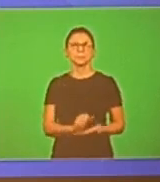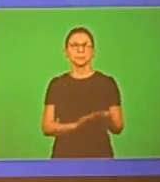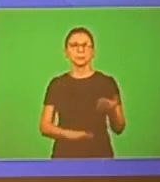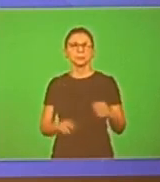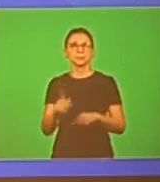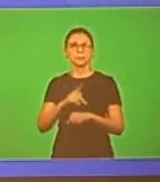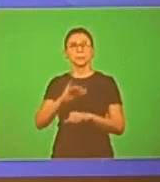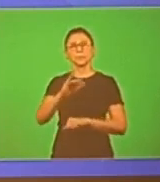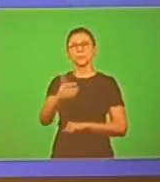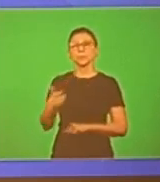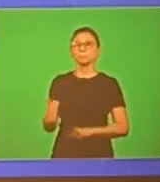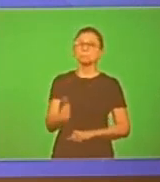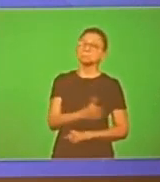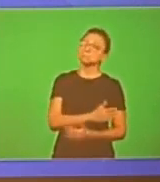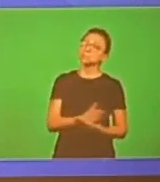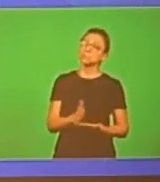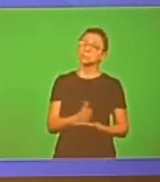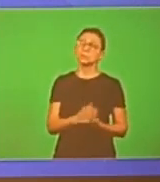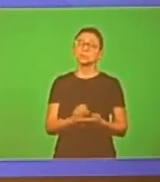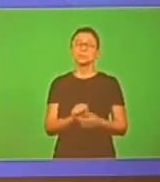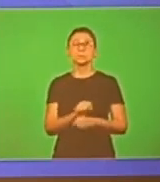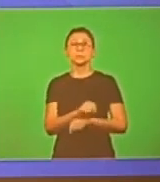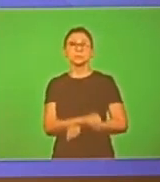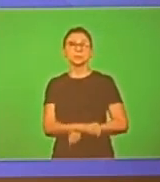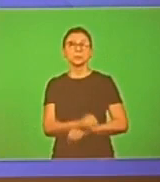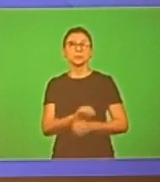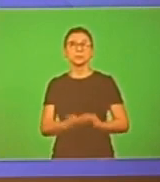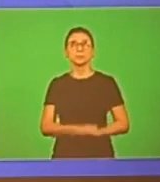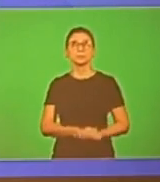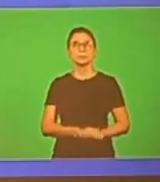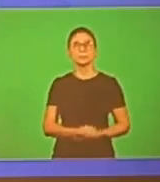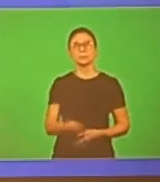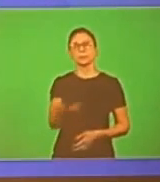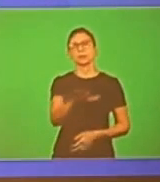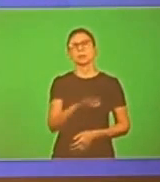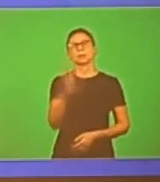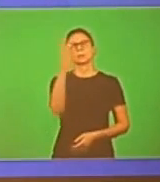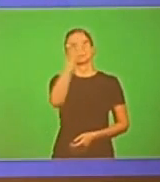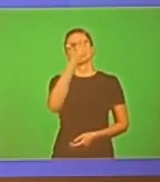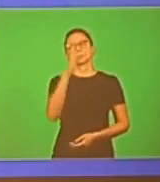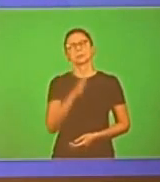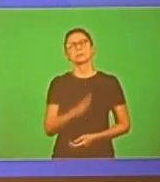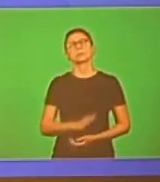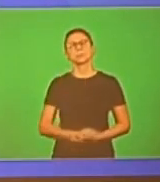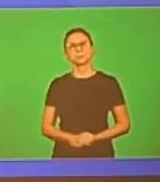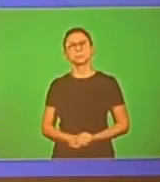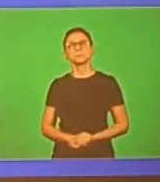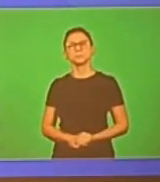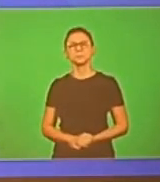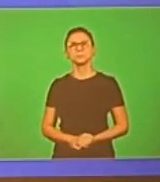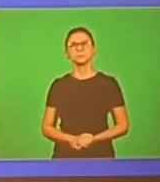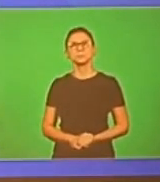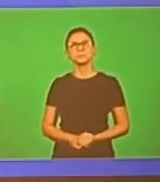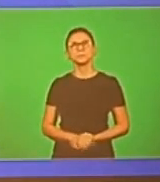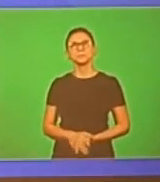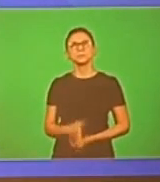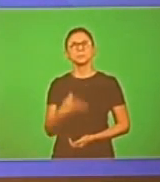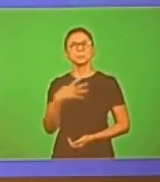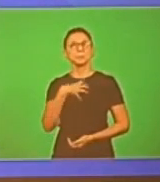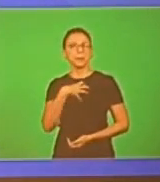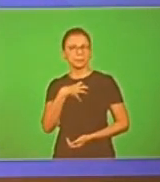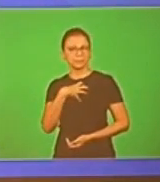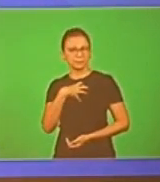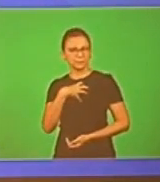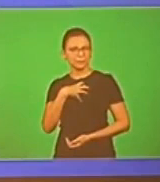This activity in the exterior, and also in Brazil, in other areas, Feira de